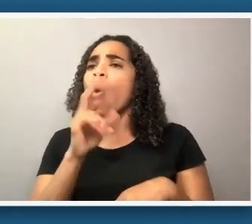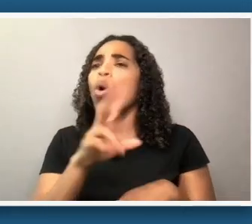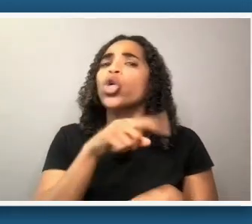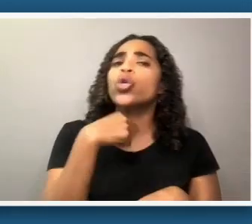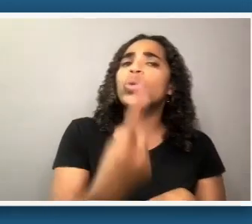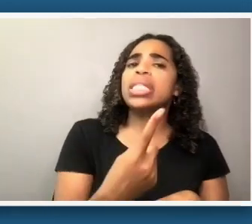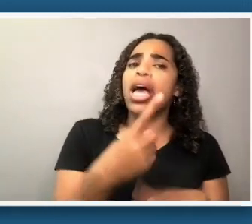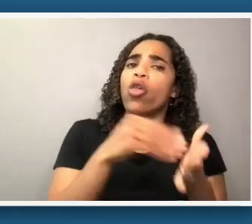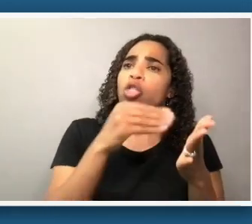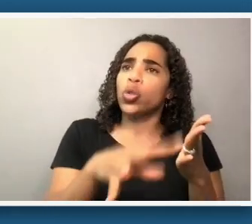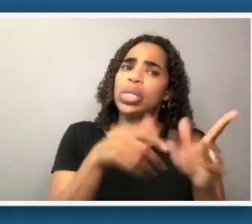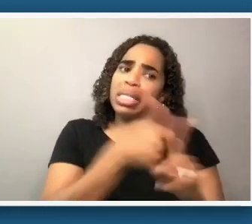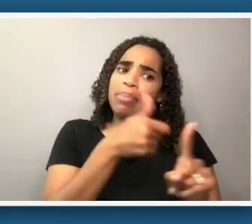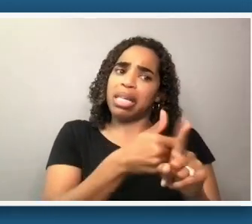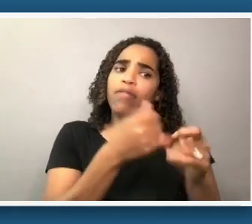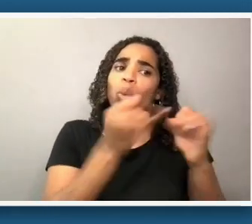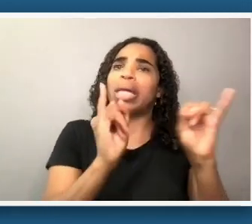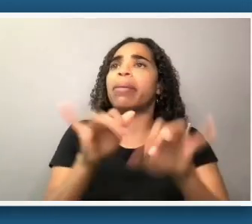collections independently?